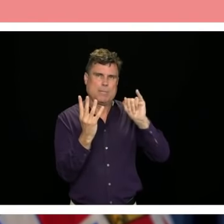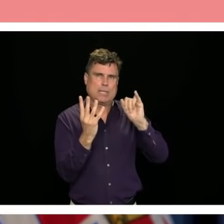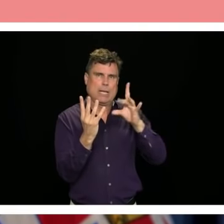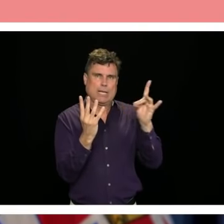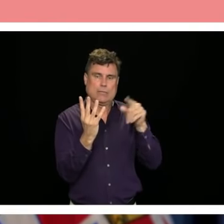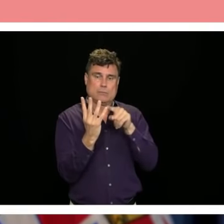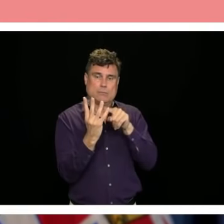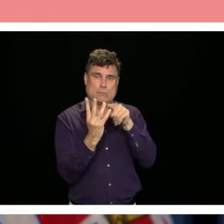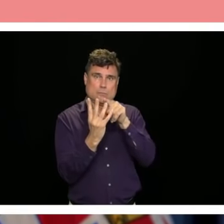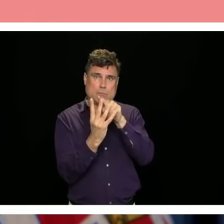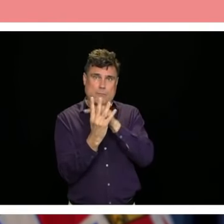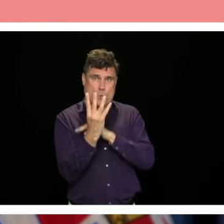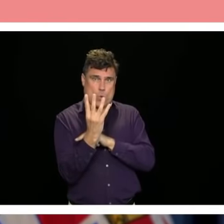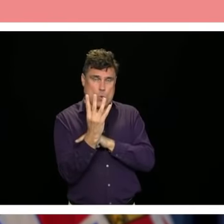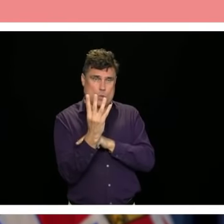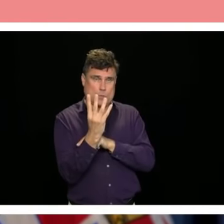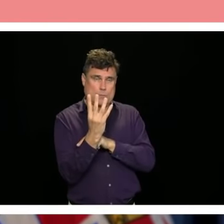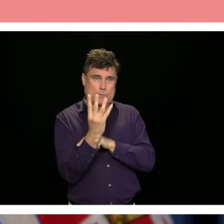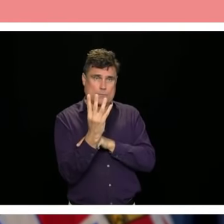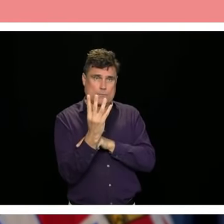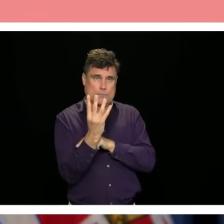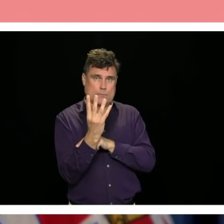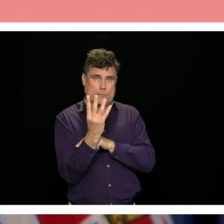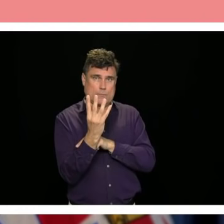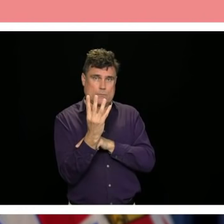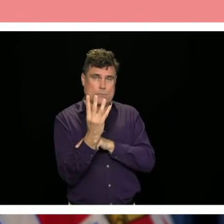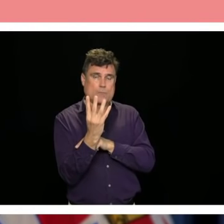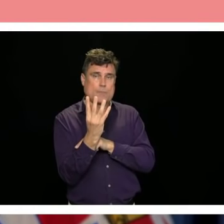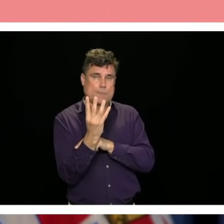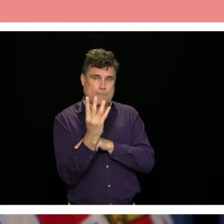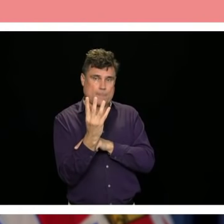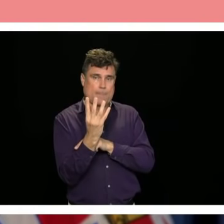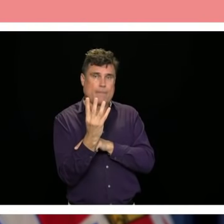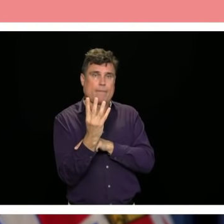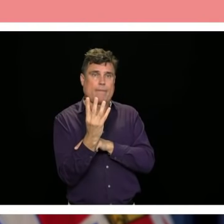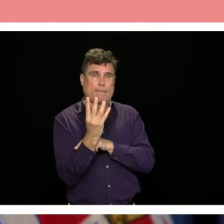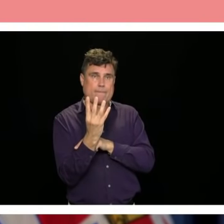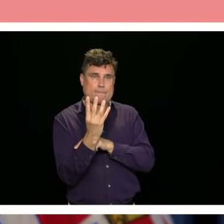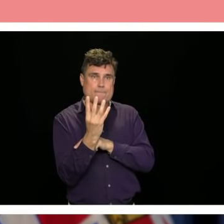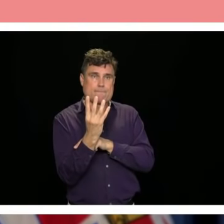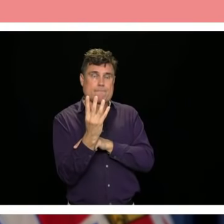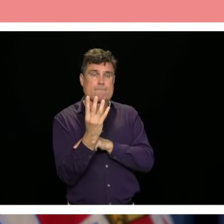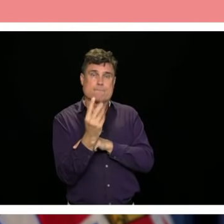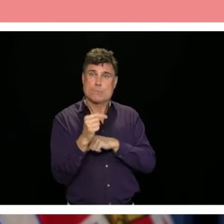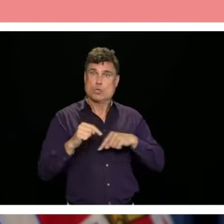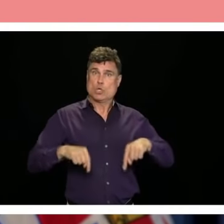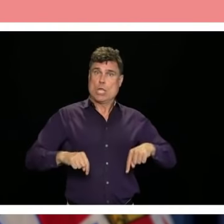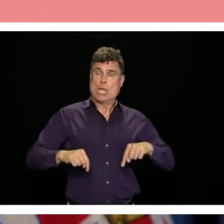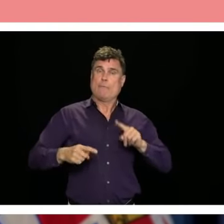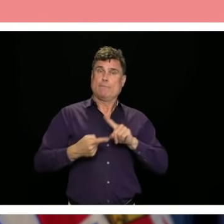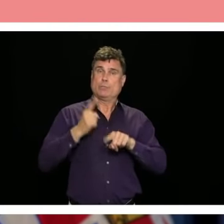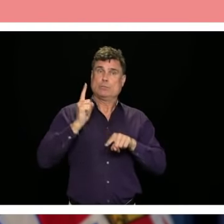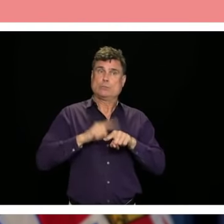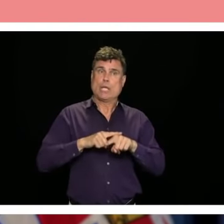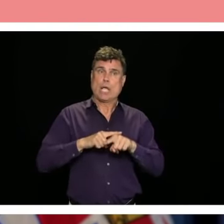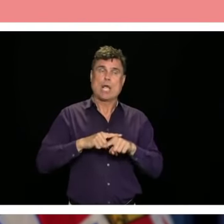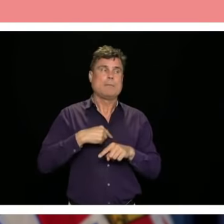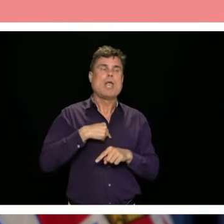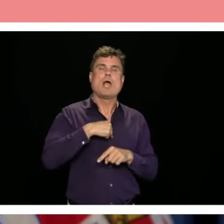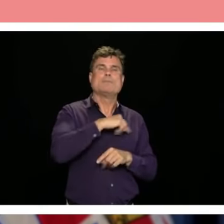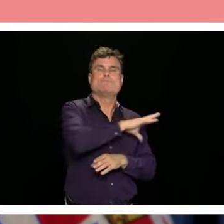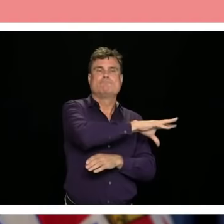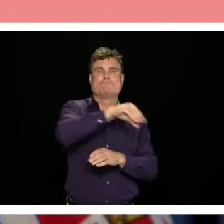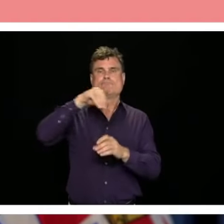are somehow secondary cases that are now confirmed. And so can you explain that and why they're being reported now?